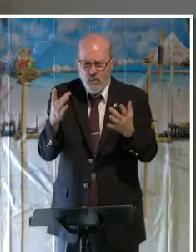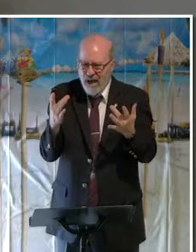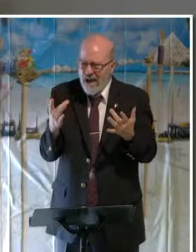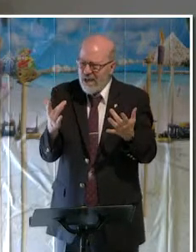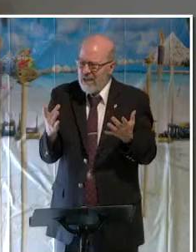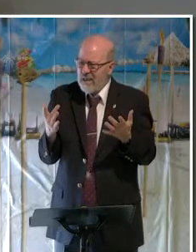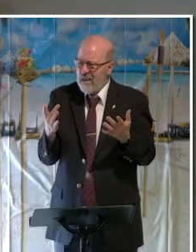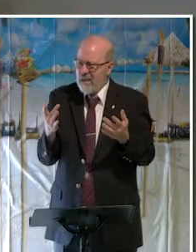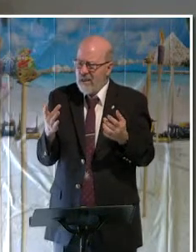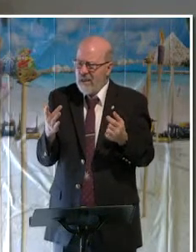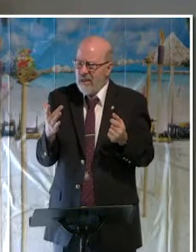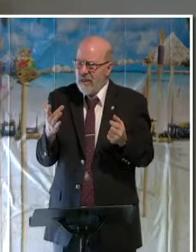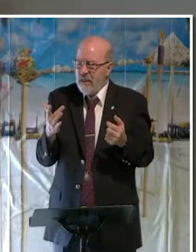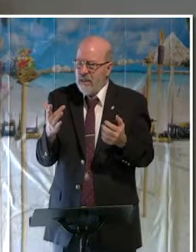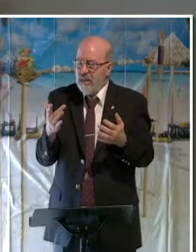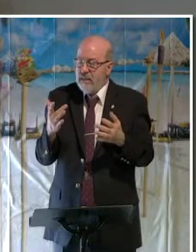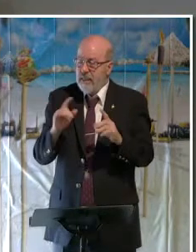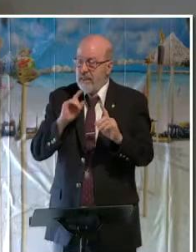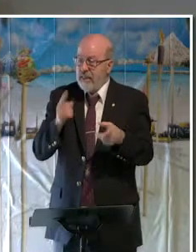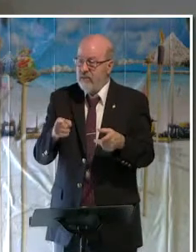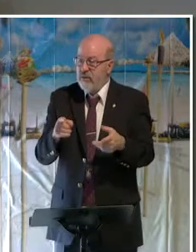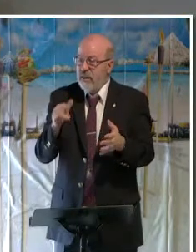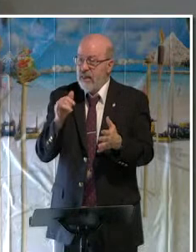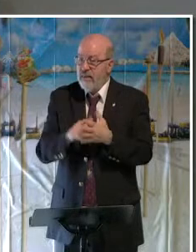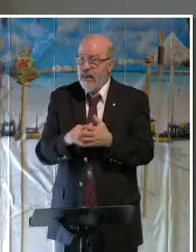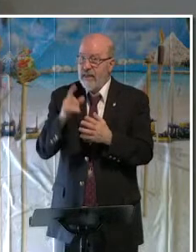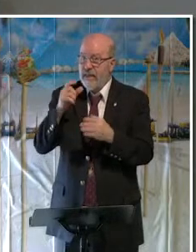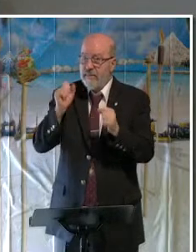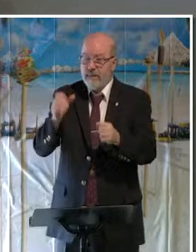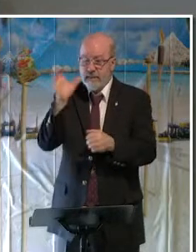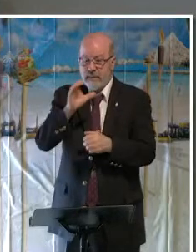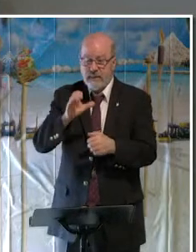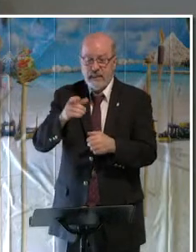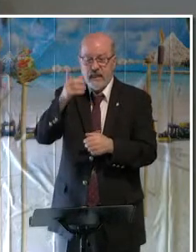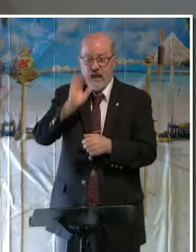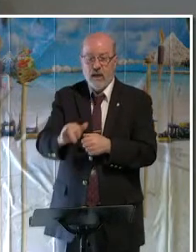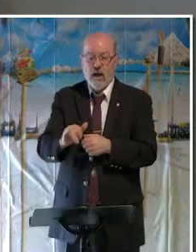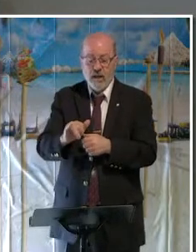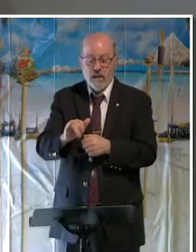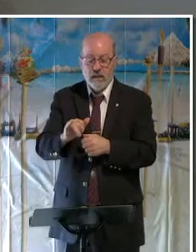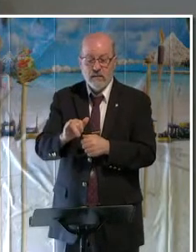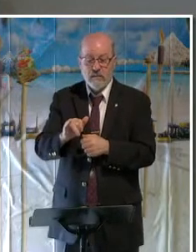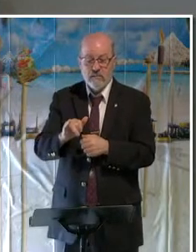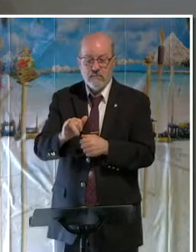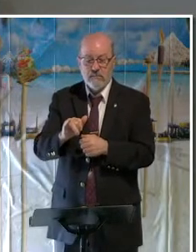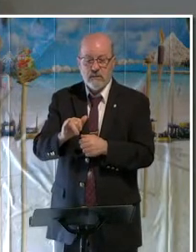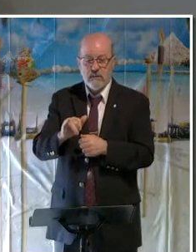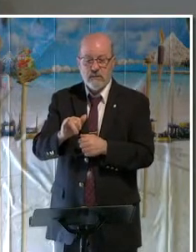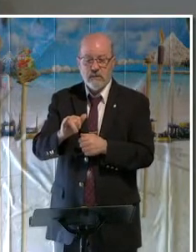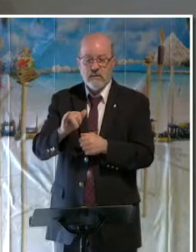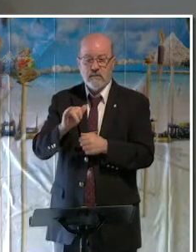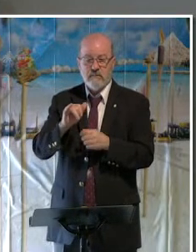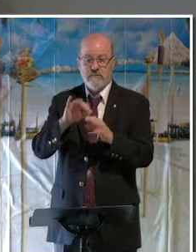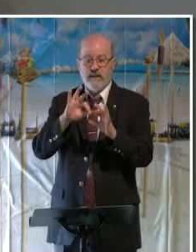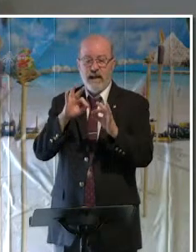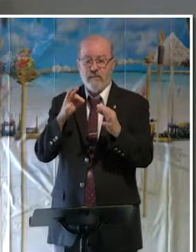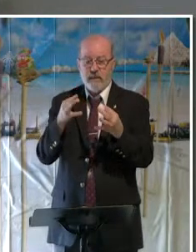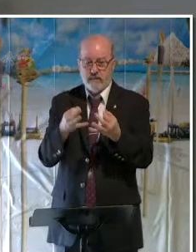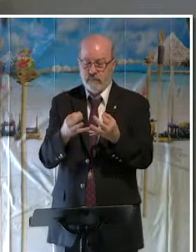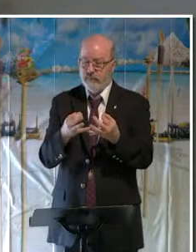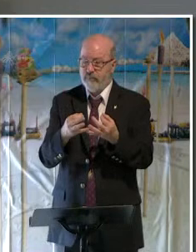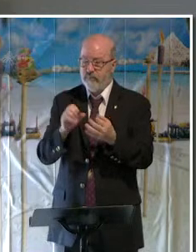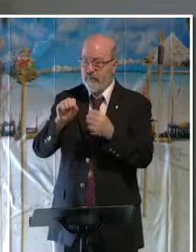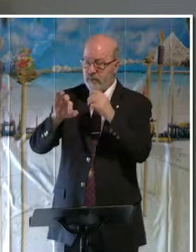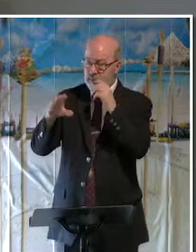why? That, and the answer, that he might seek a godly seed. The